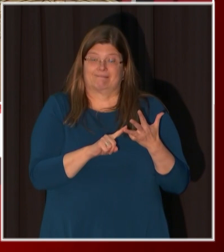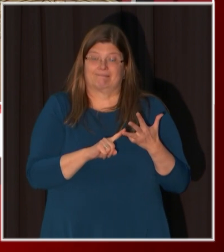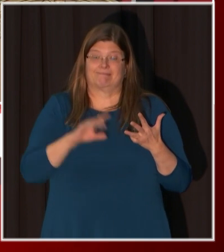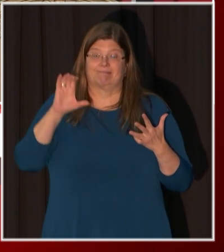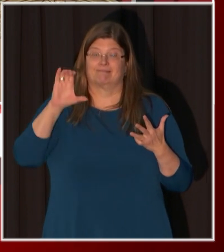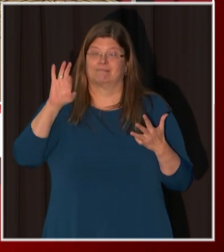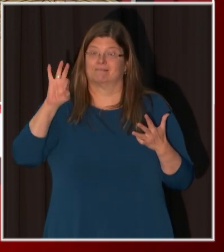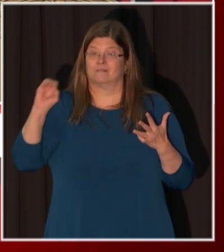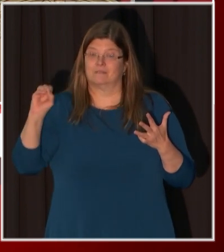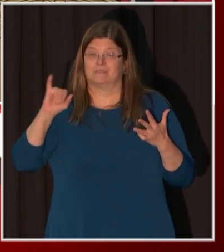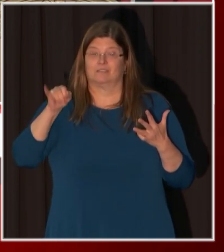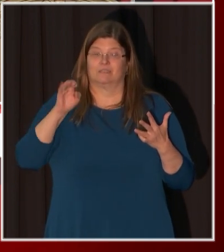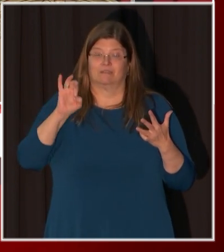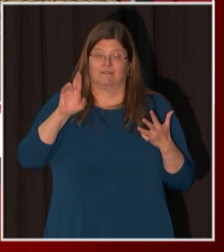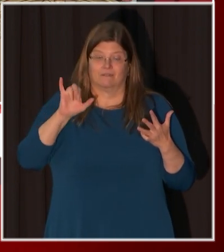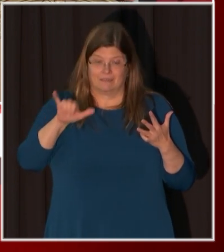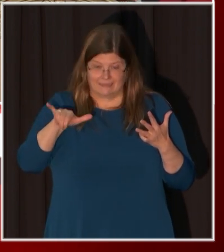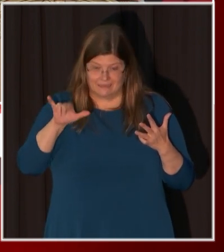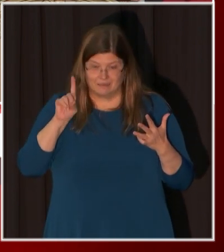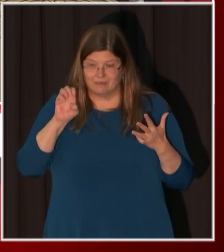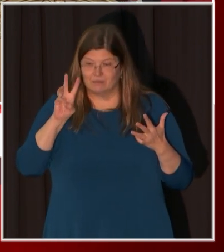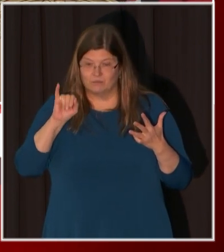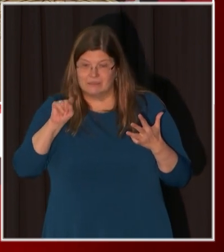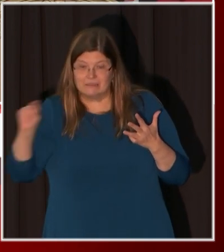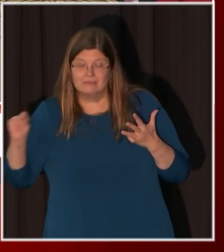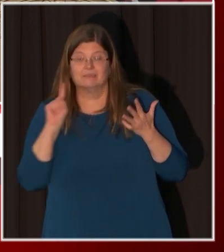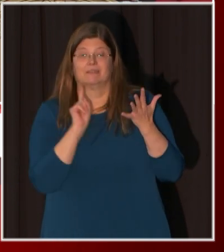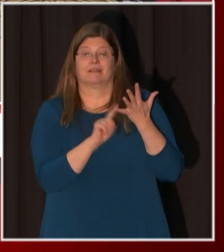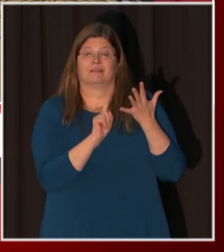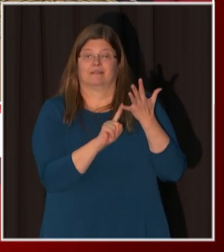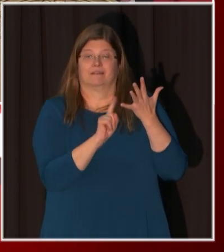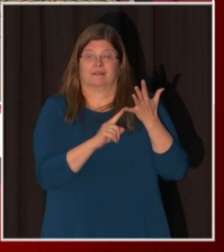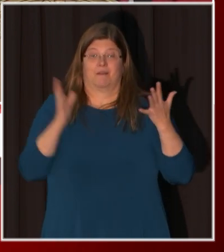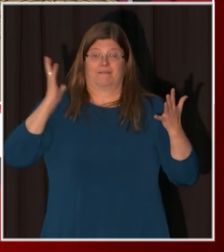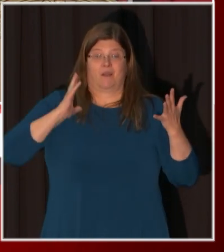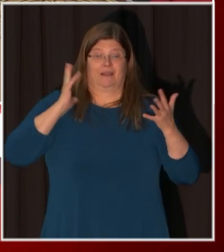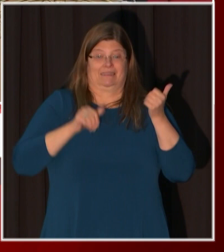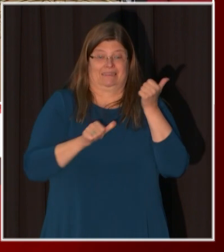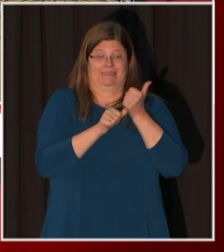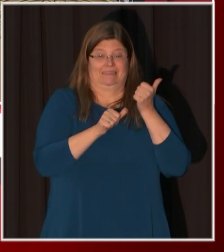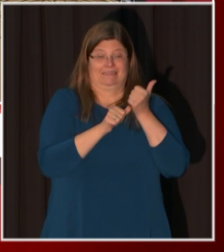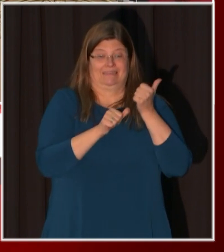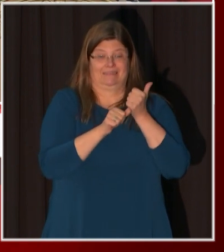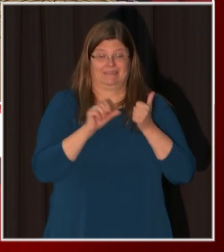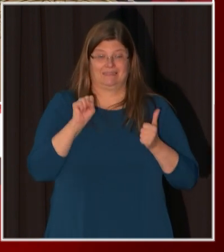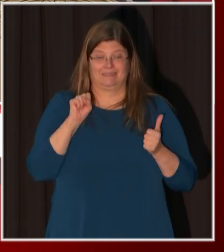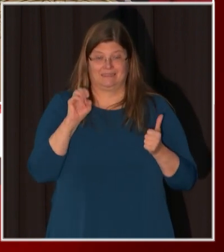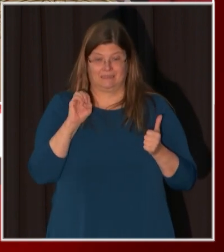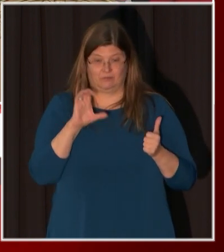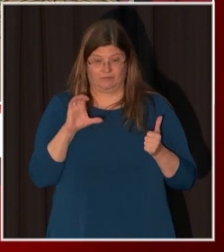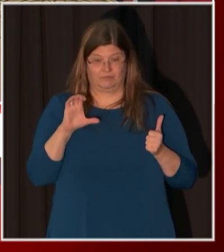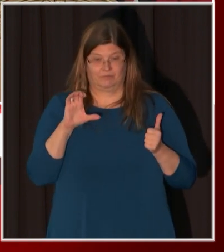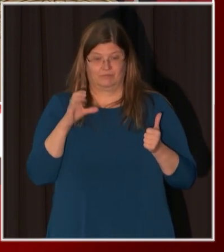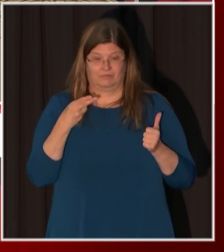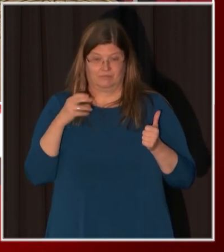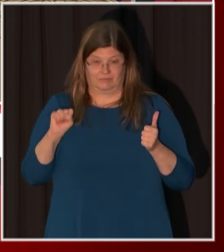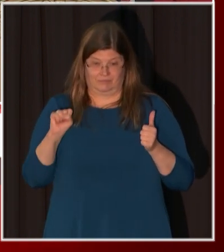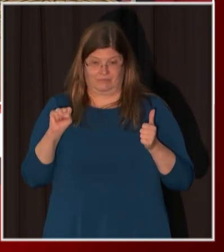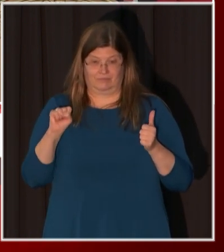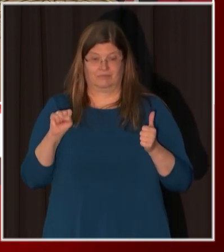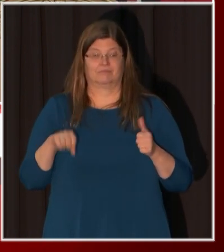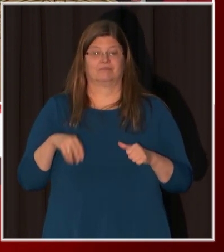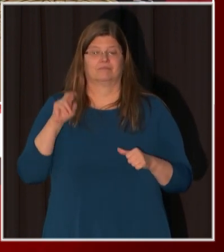and Response at the U.S. Department of Health and Human Services, Nicole Laurie, and my senior advisor,